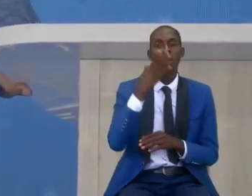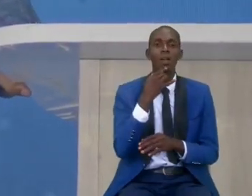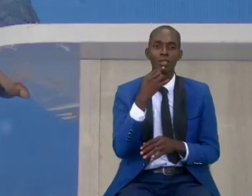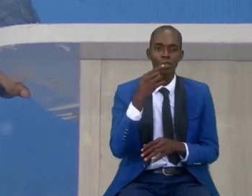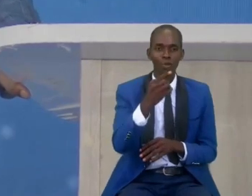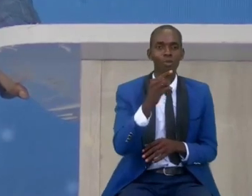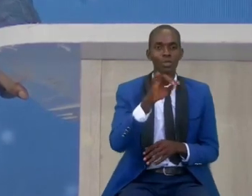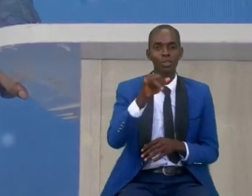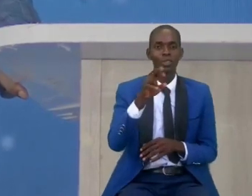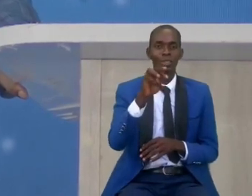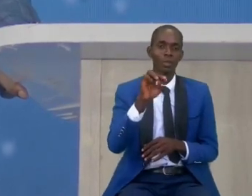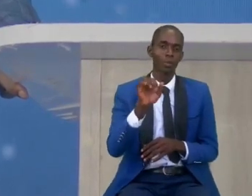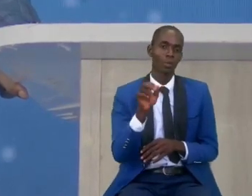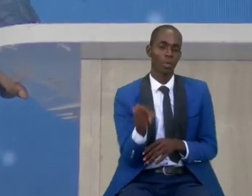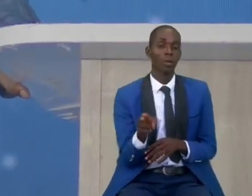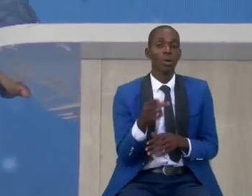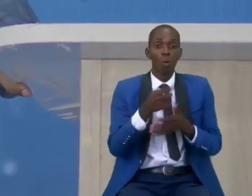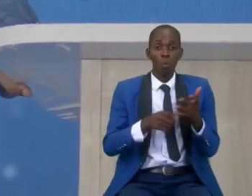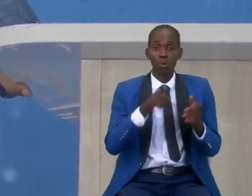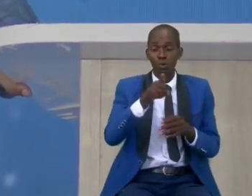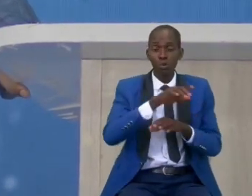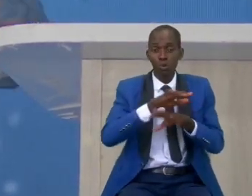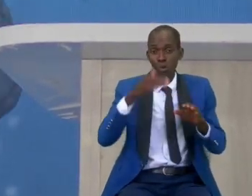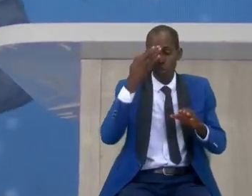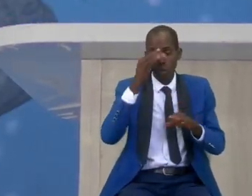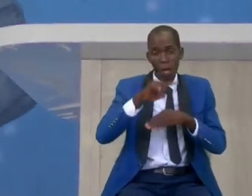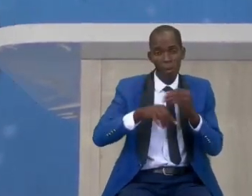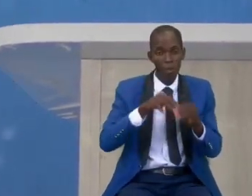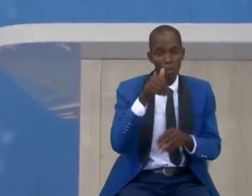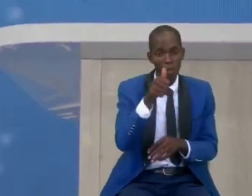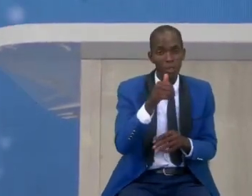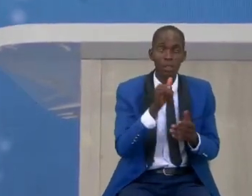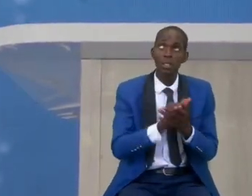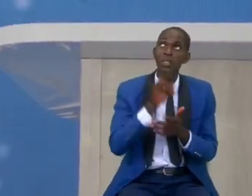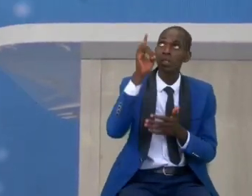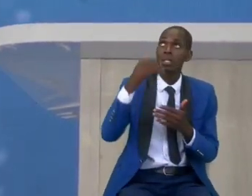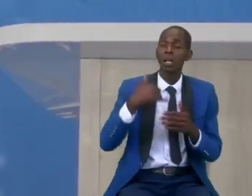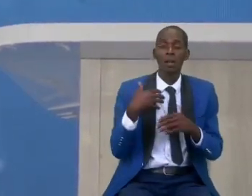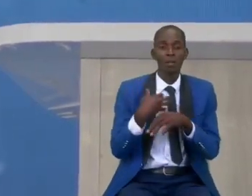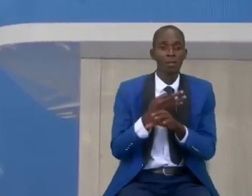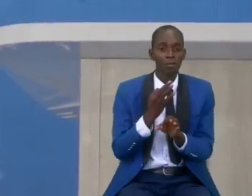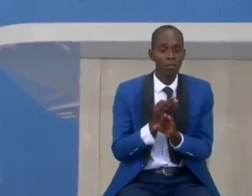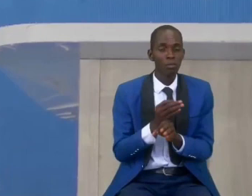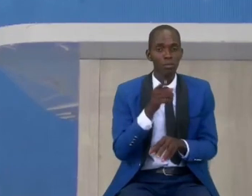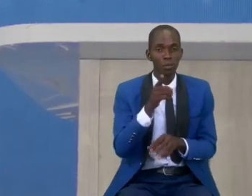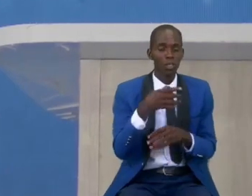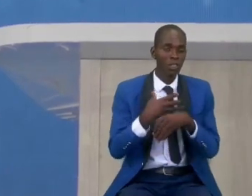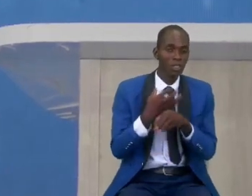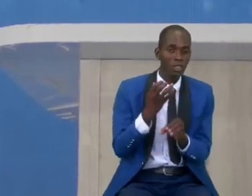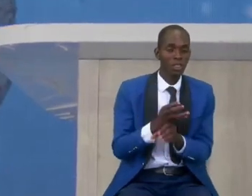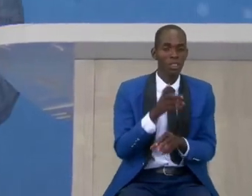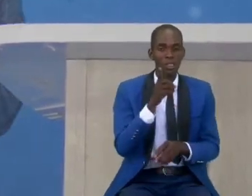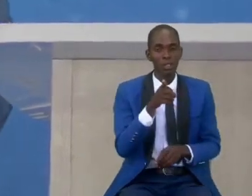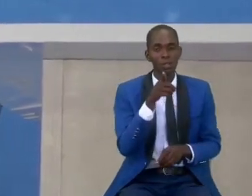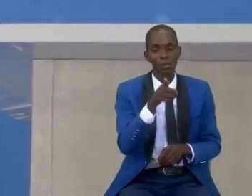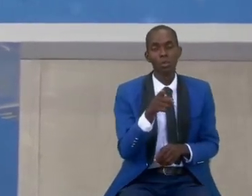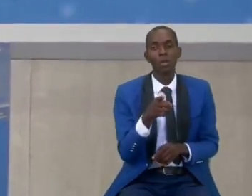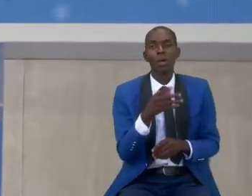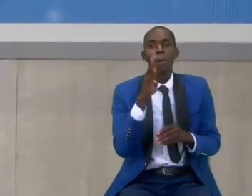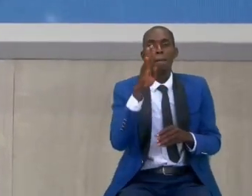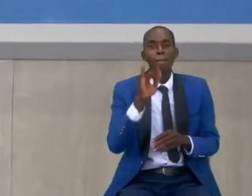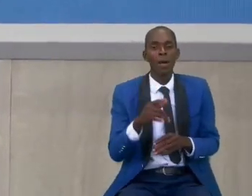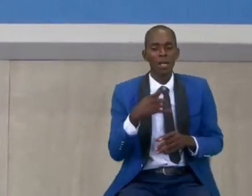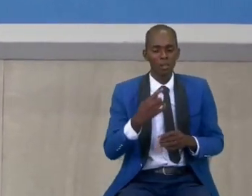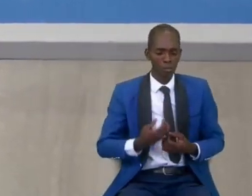he has formed you, and he created you by the inspiration of the Creator. What you didn't